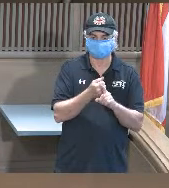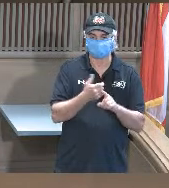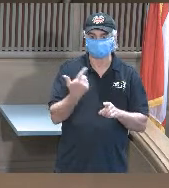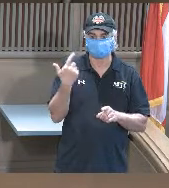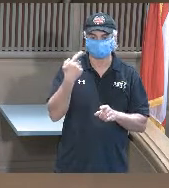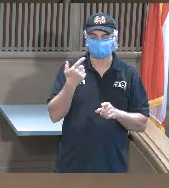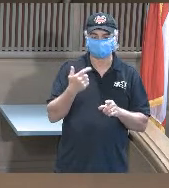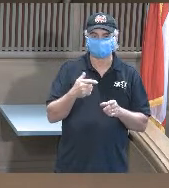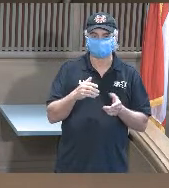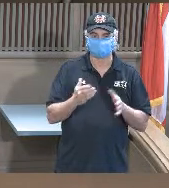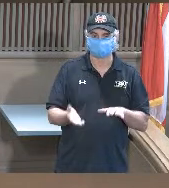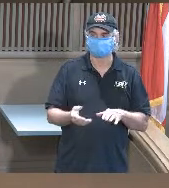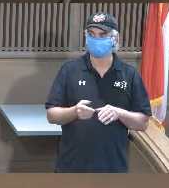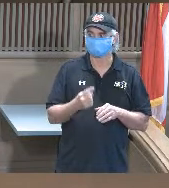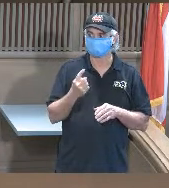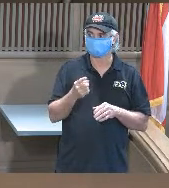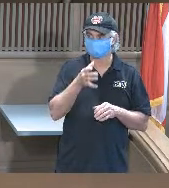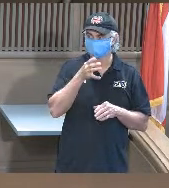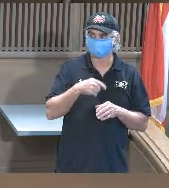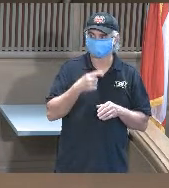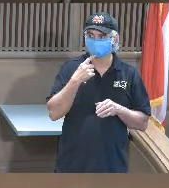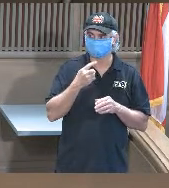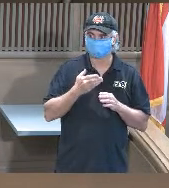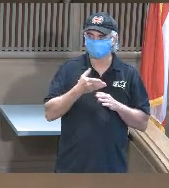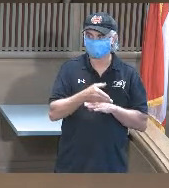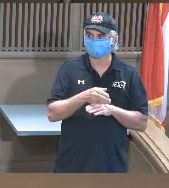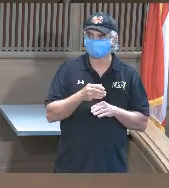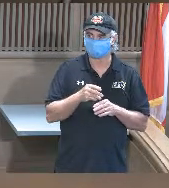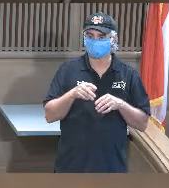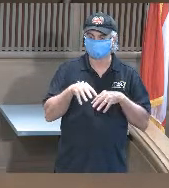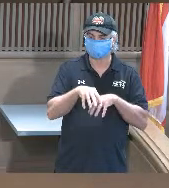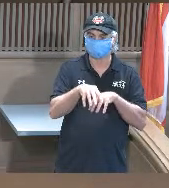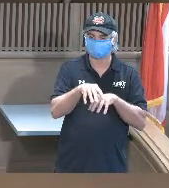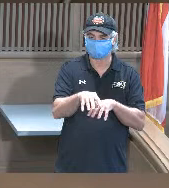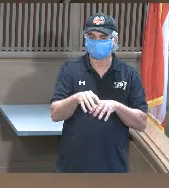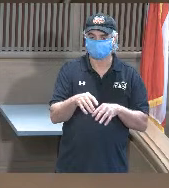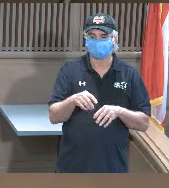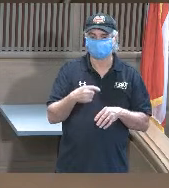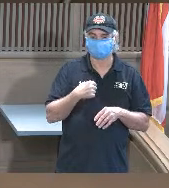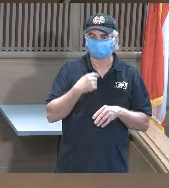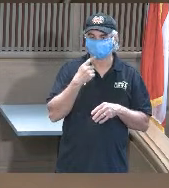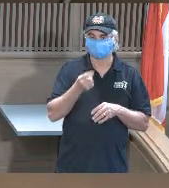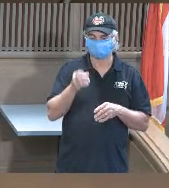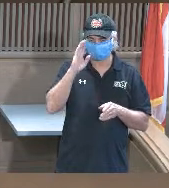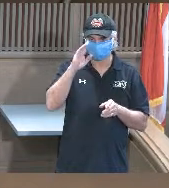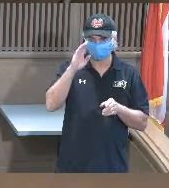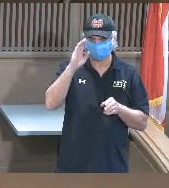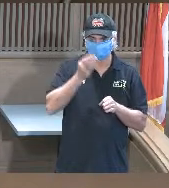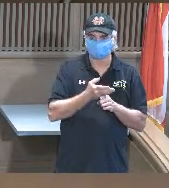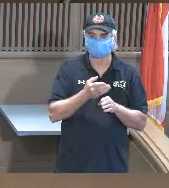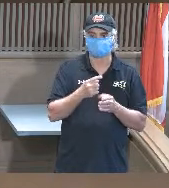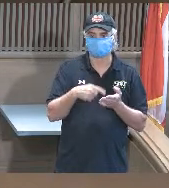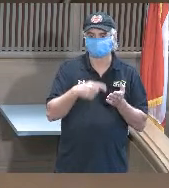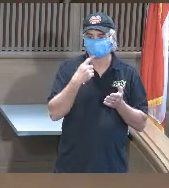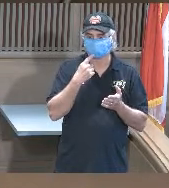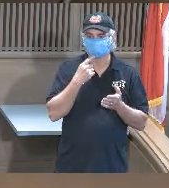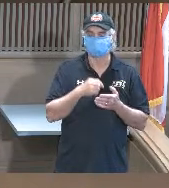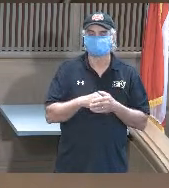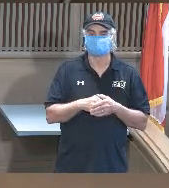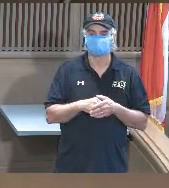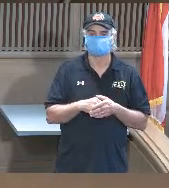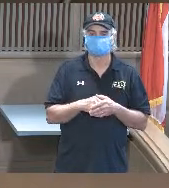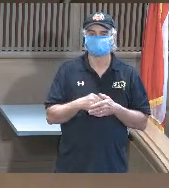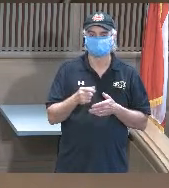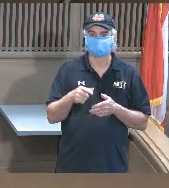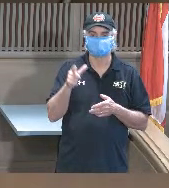lady came up to me after the parade and said, Mr. Fowler, I told my son that what you had said, the same thing, and I told him the same thing. You